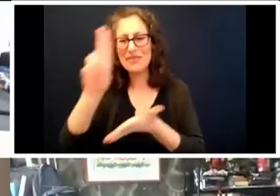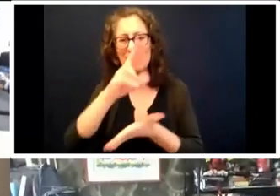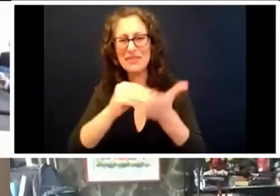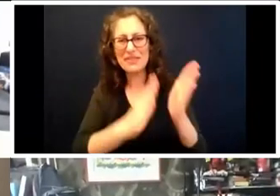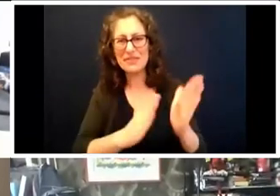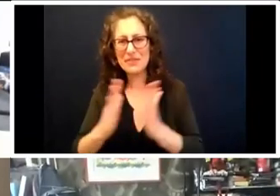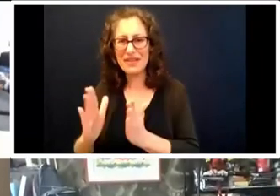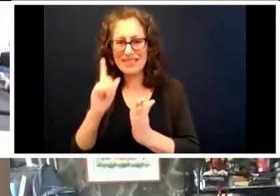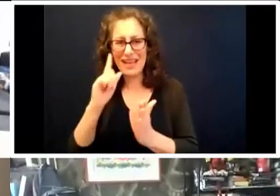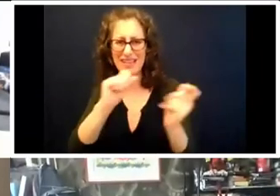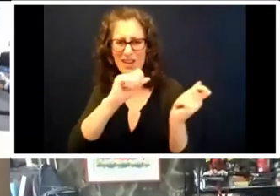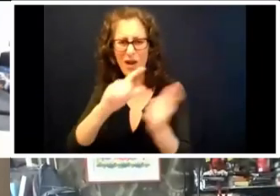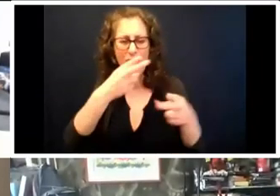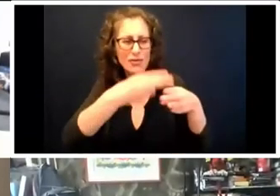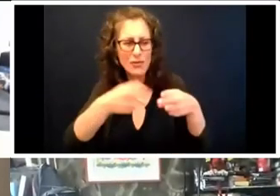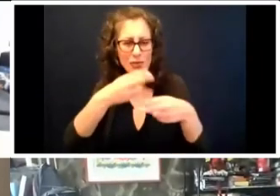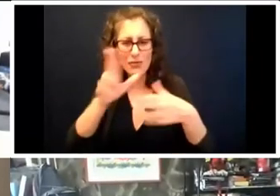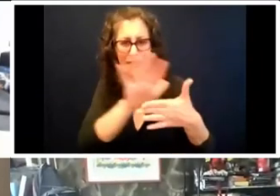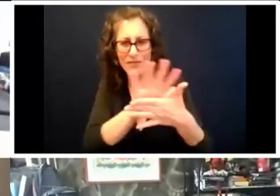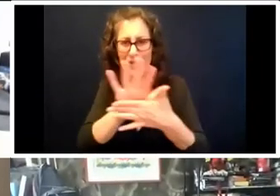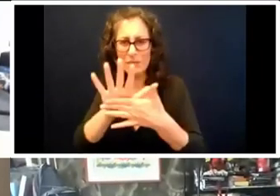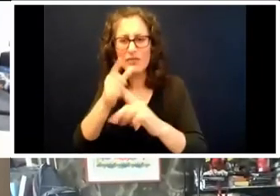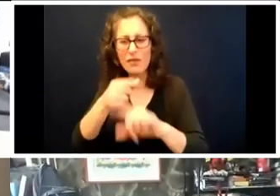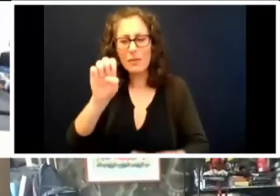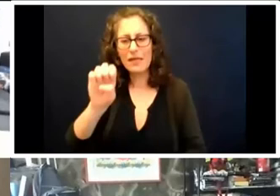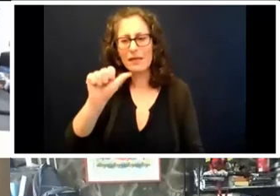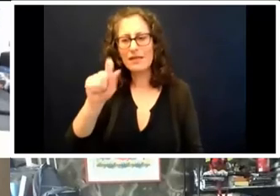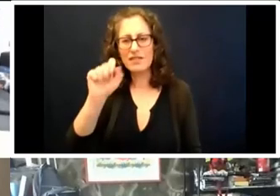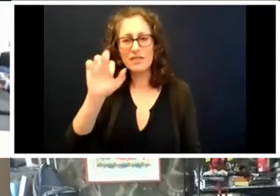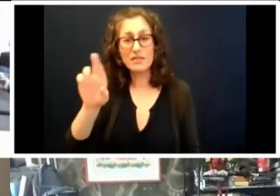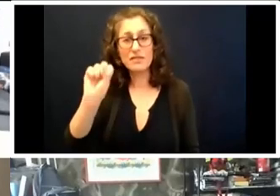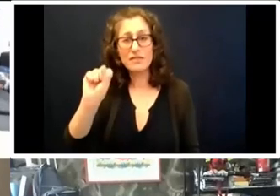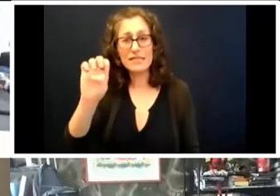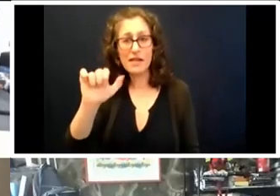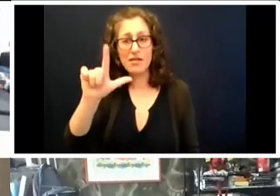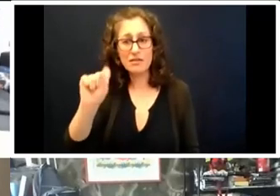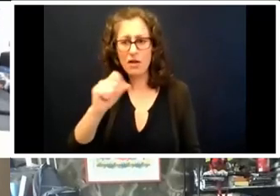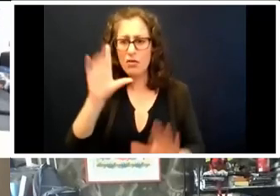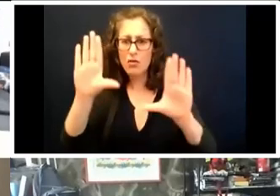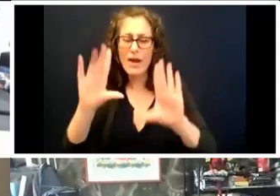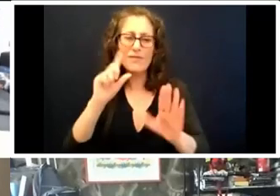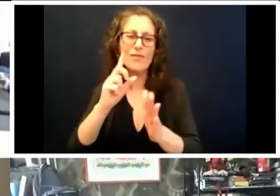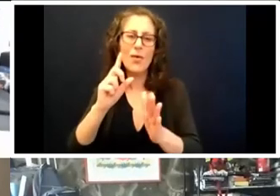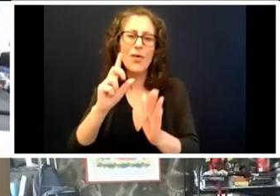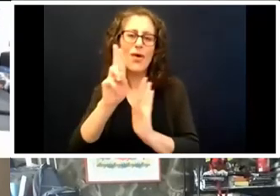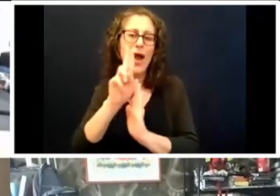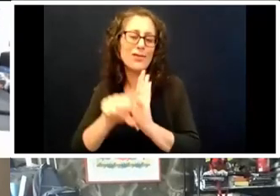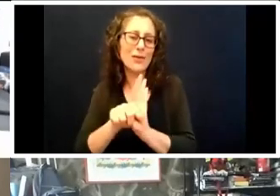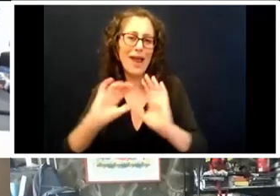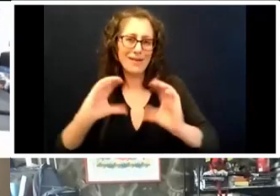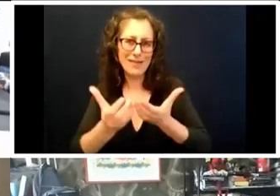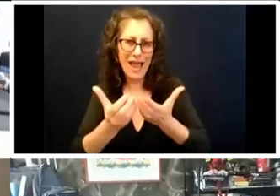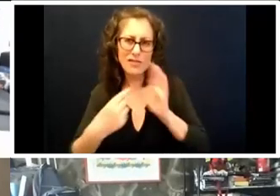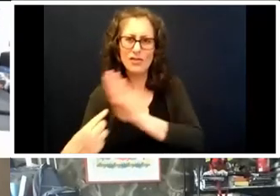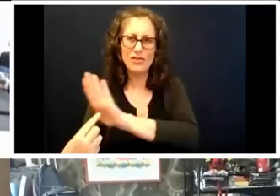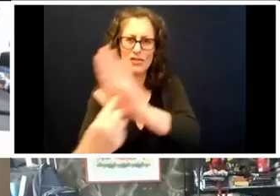think all of these shorts that we're seeing, these Easterseals shorts are so great for the undergraduate classroom to just